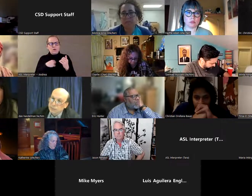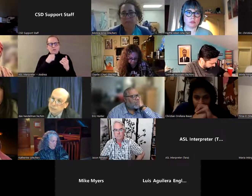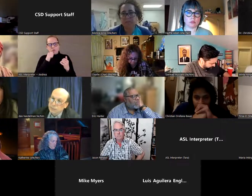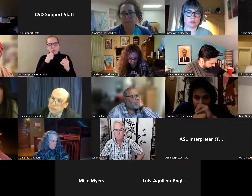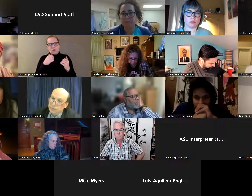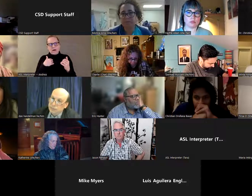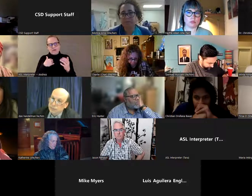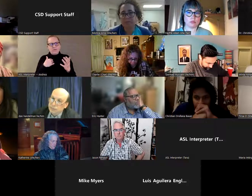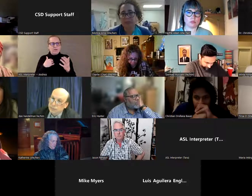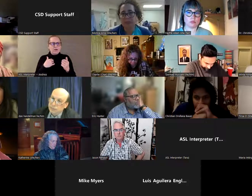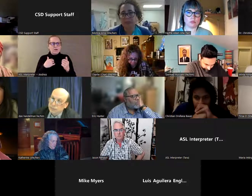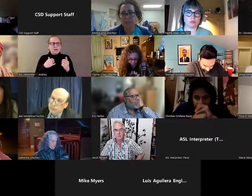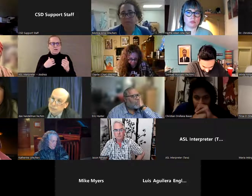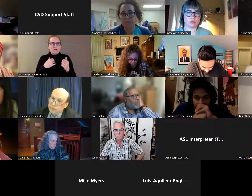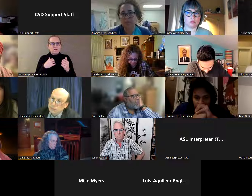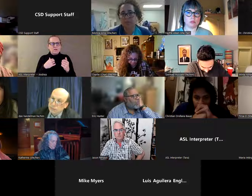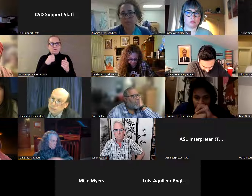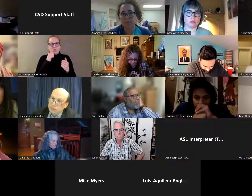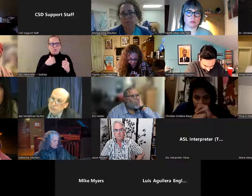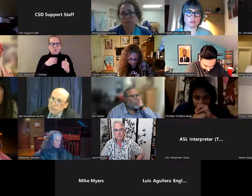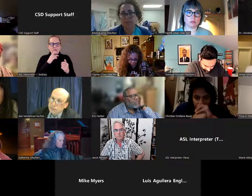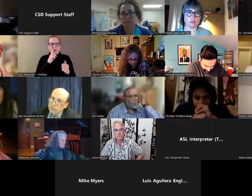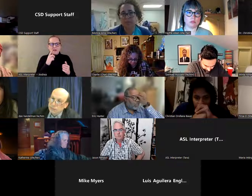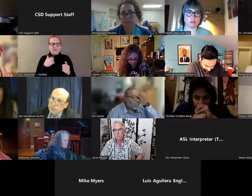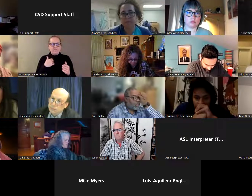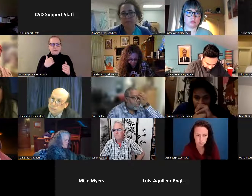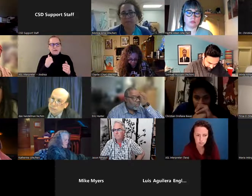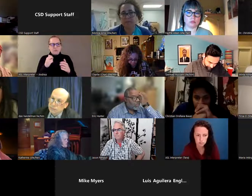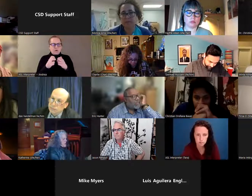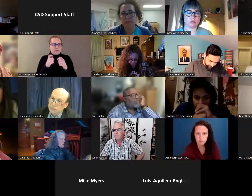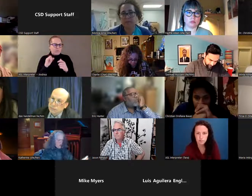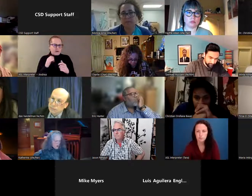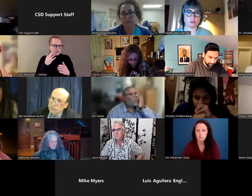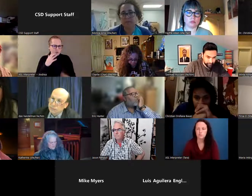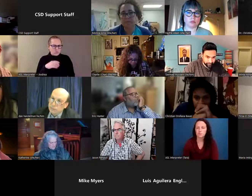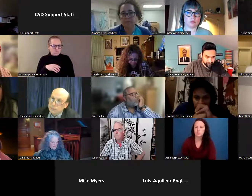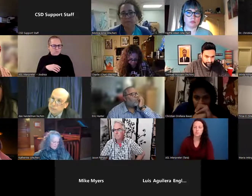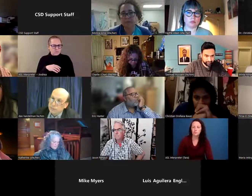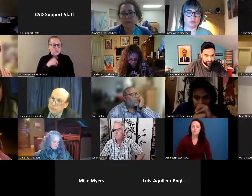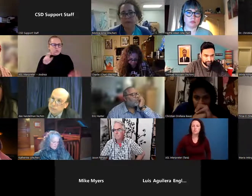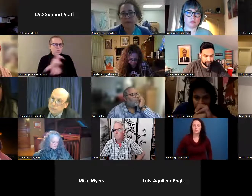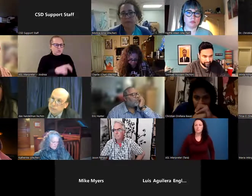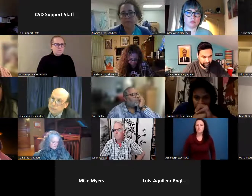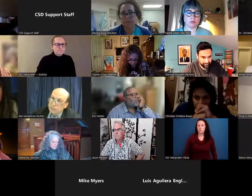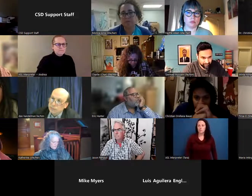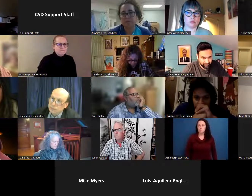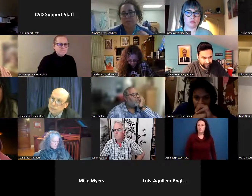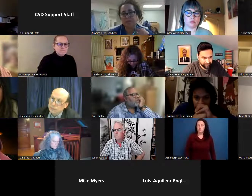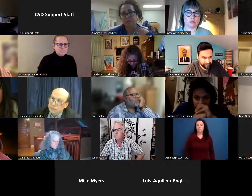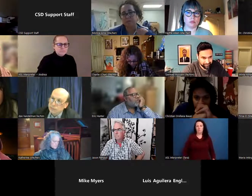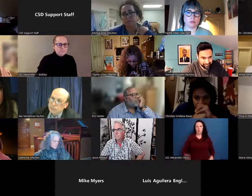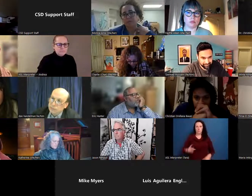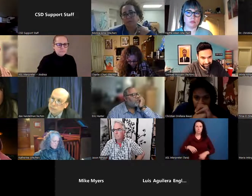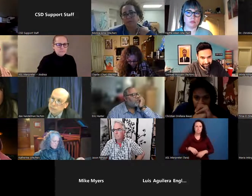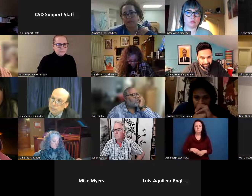I know of, there's not been any egregious problems with that. So if there are, please let me know.